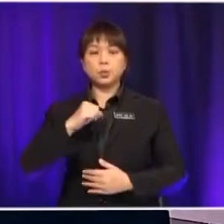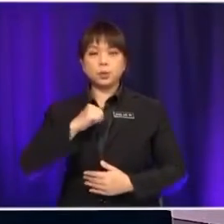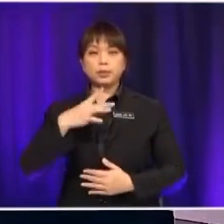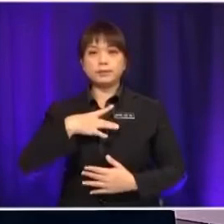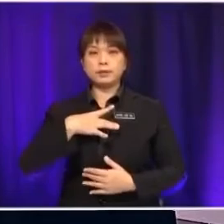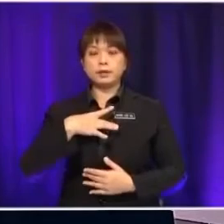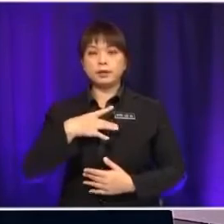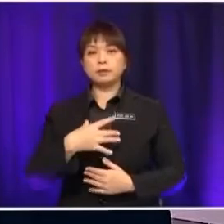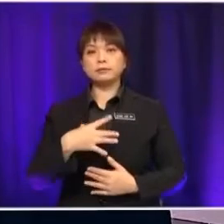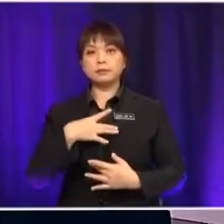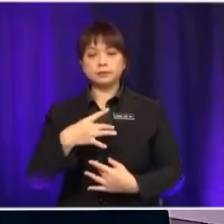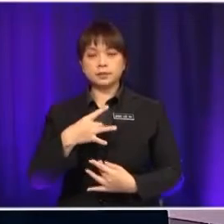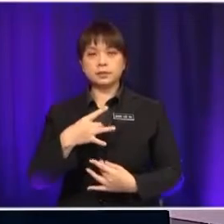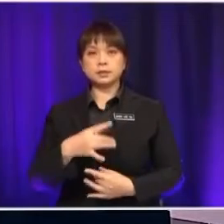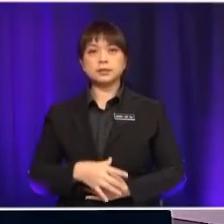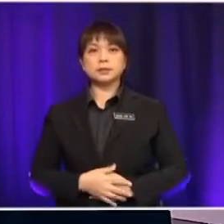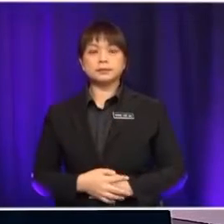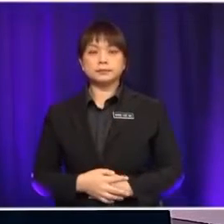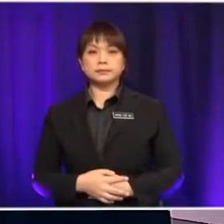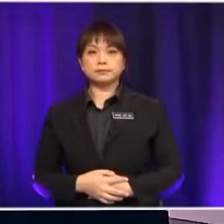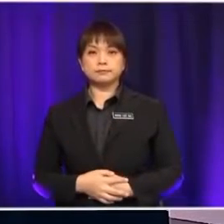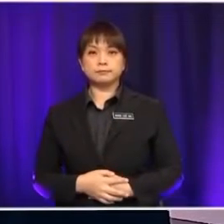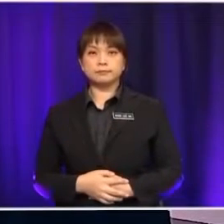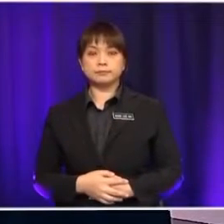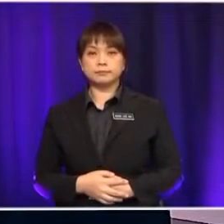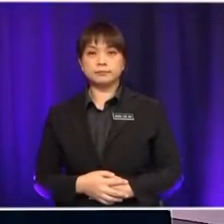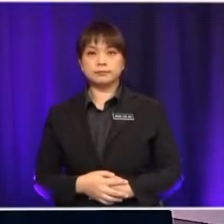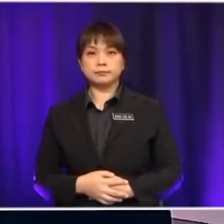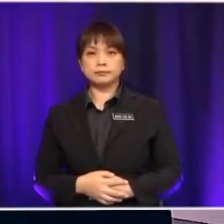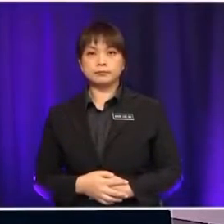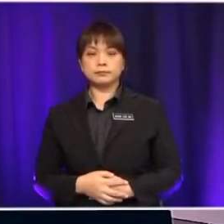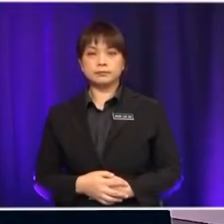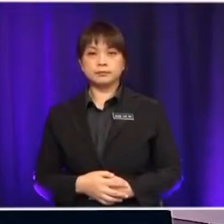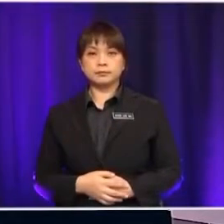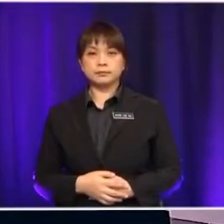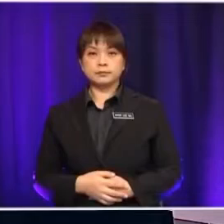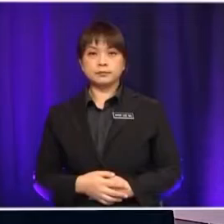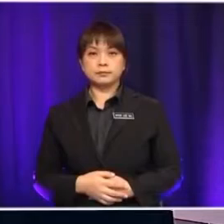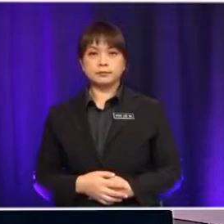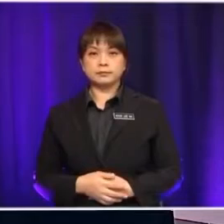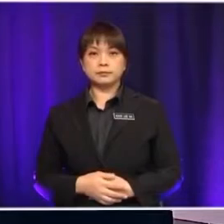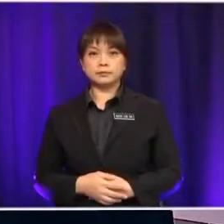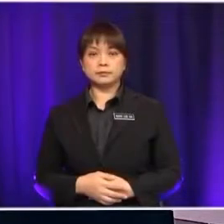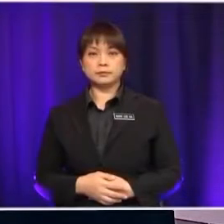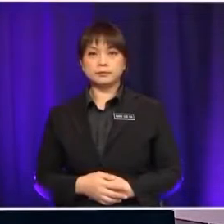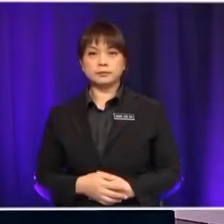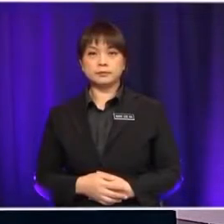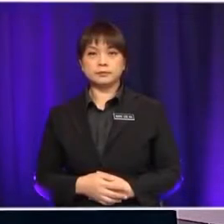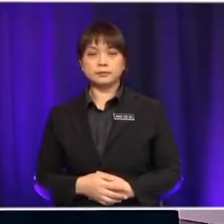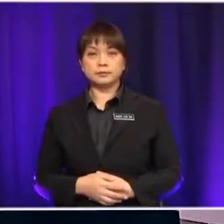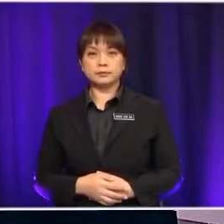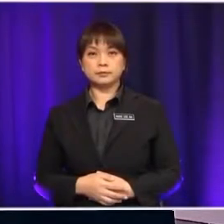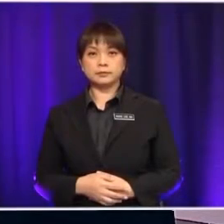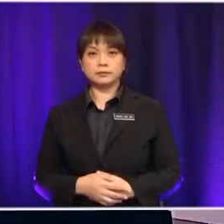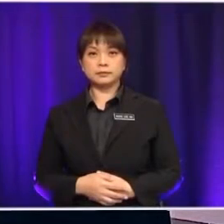they change their preference after they have been weighing the advantages and the disadvantages of this each type